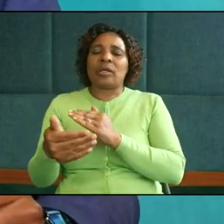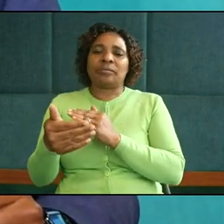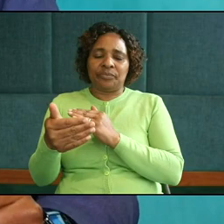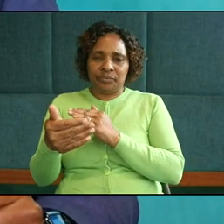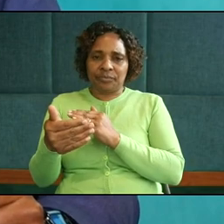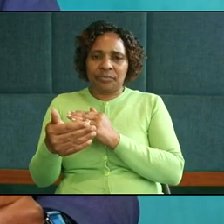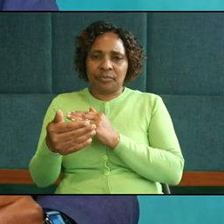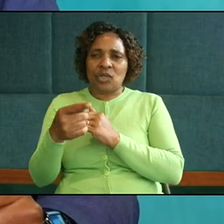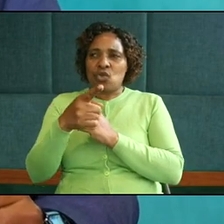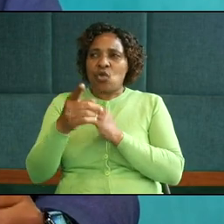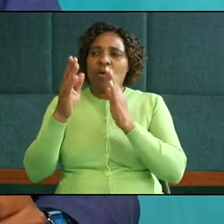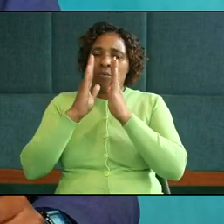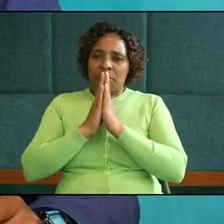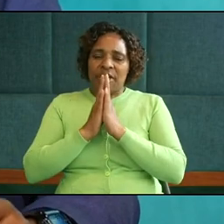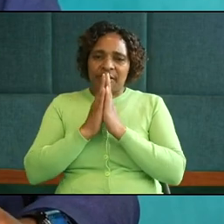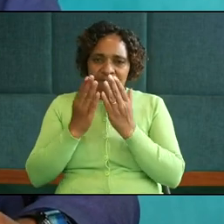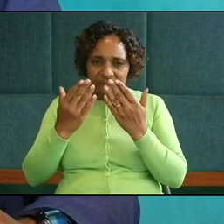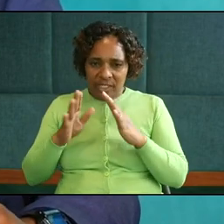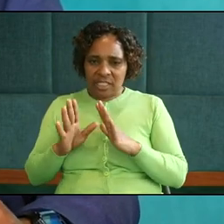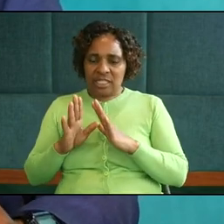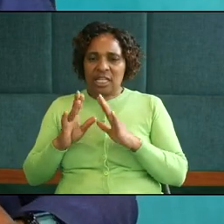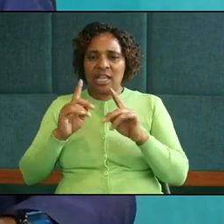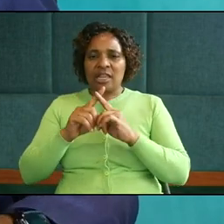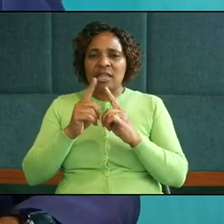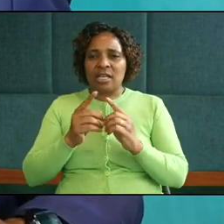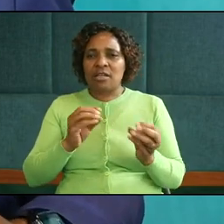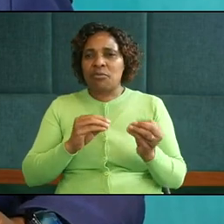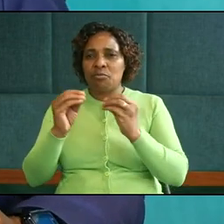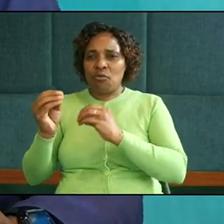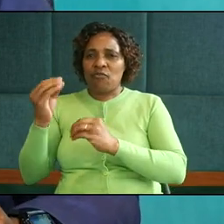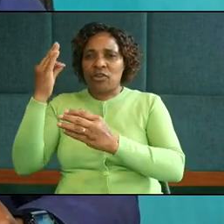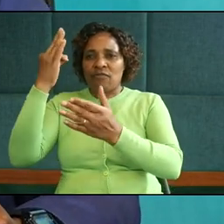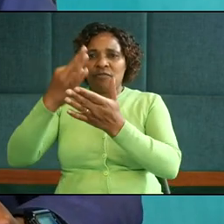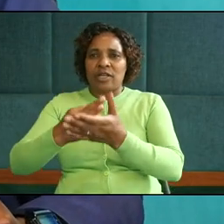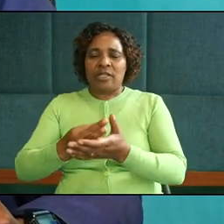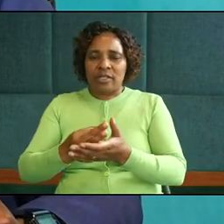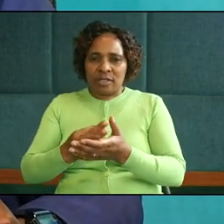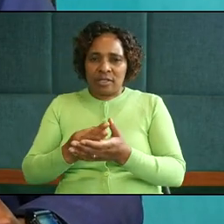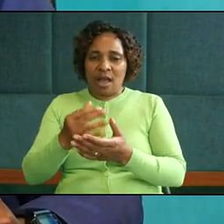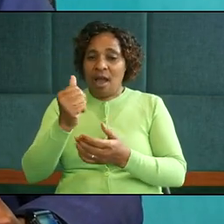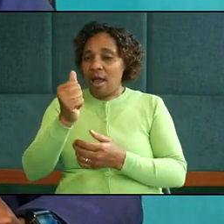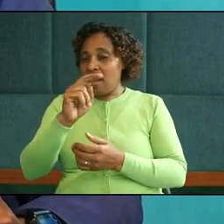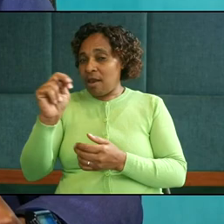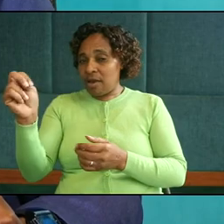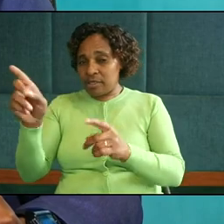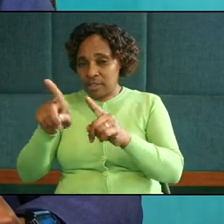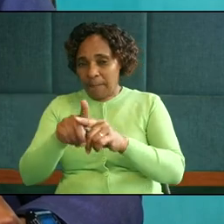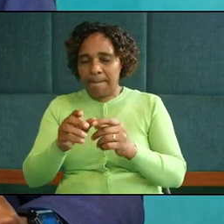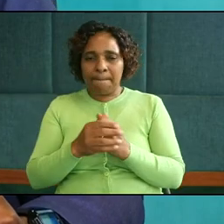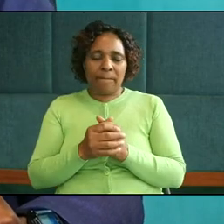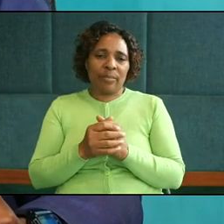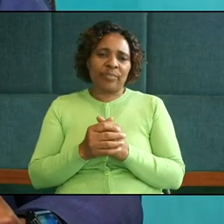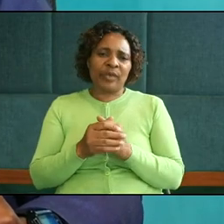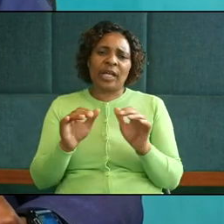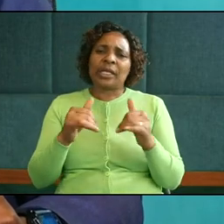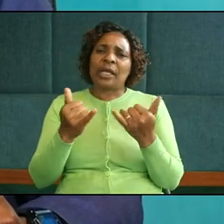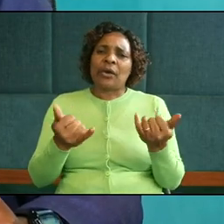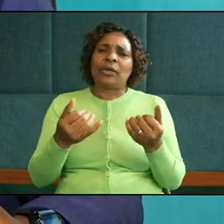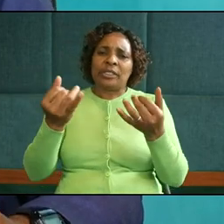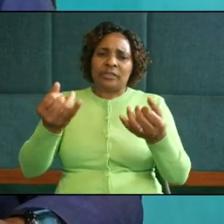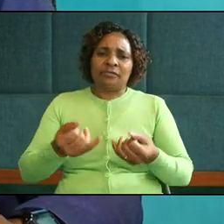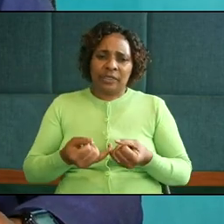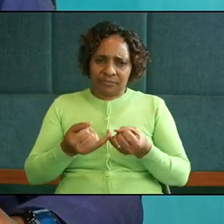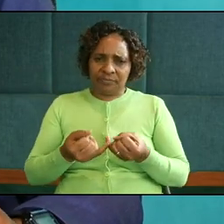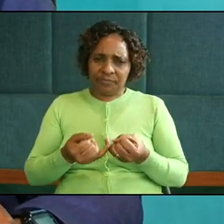even after you have prayed, then you must move in faith, you know, just like Hannah did. And so I just want to invite